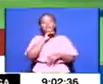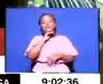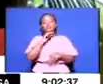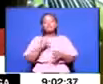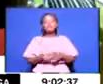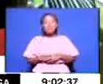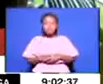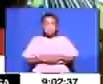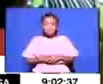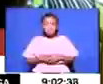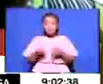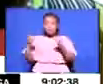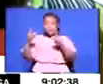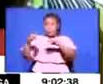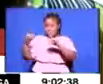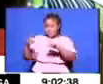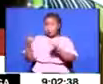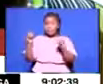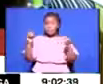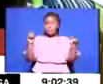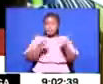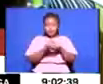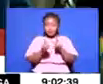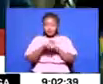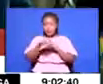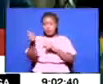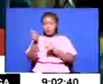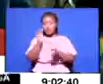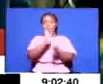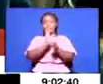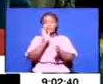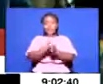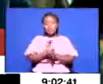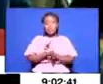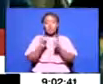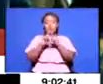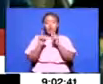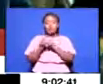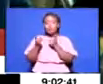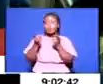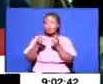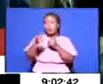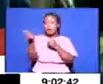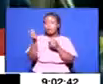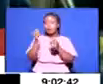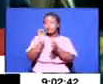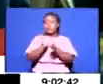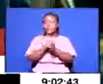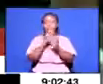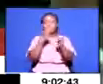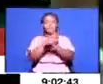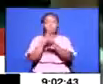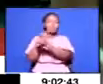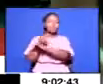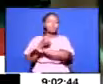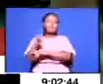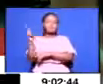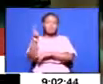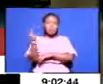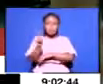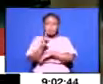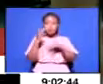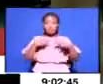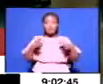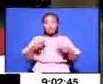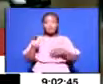A message echoed at the Stewards Pentecostal Church and Shelter of Love Church in Nairobi, where Christians were urged to spread love